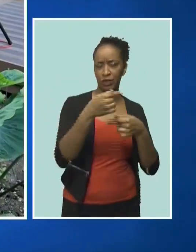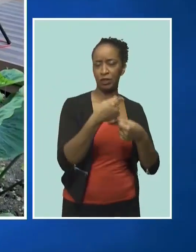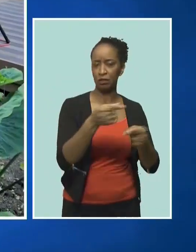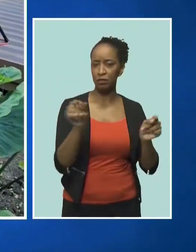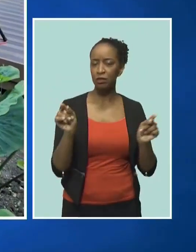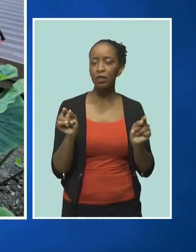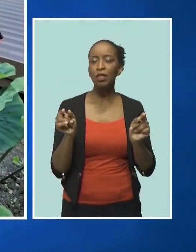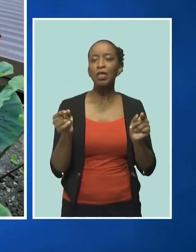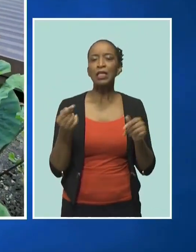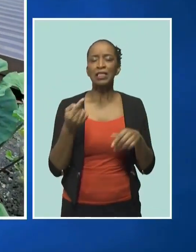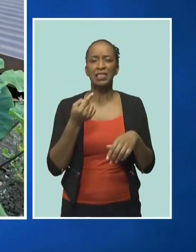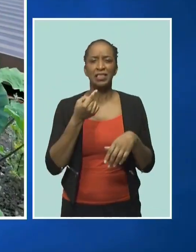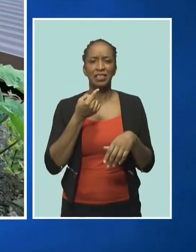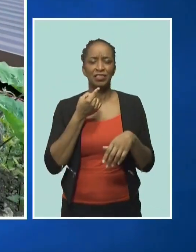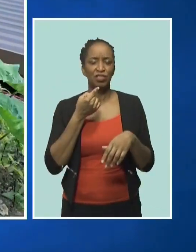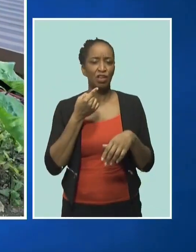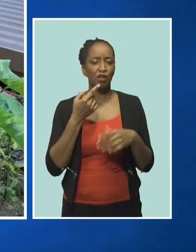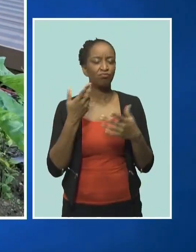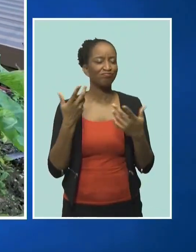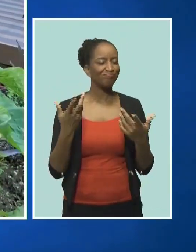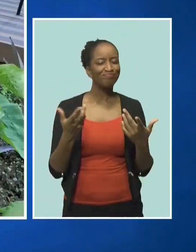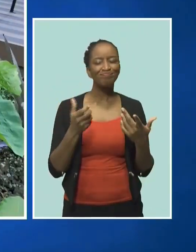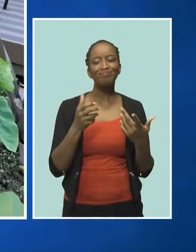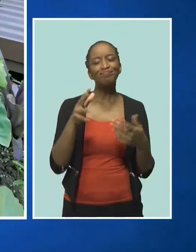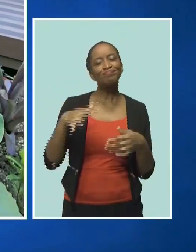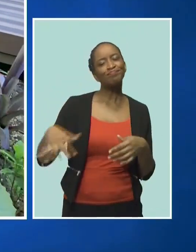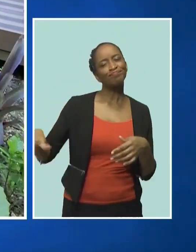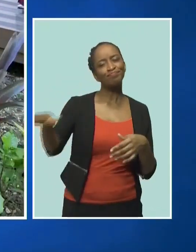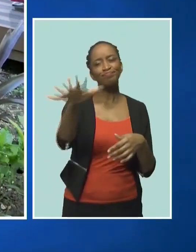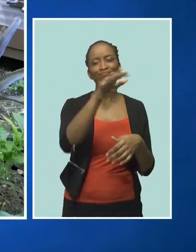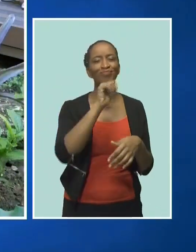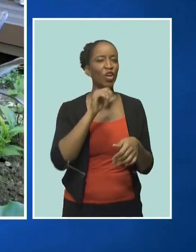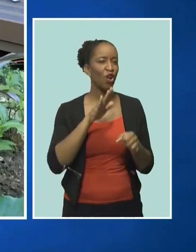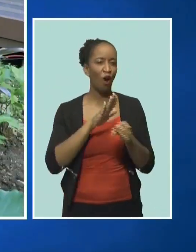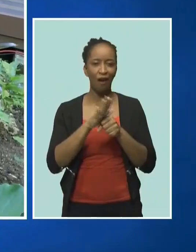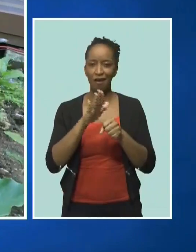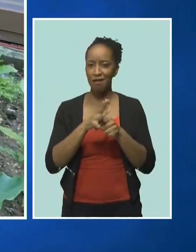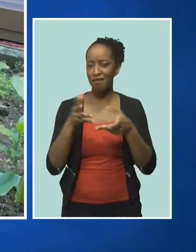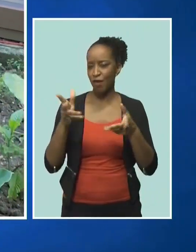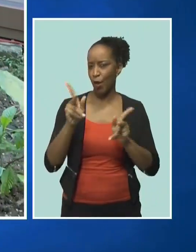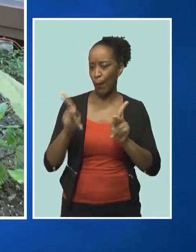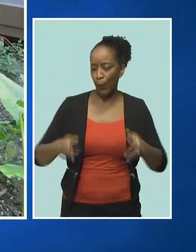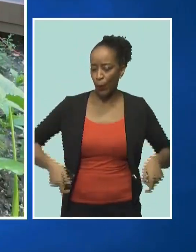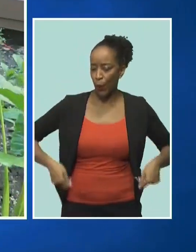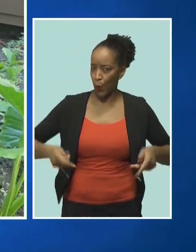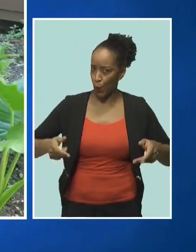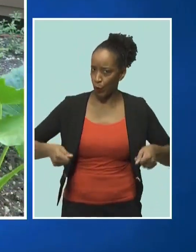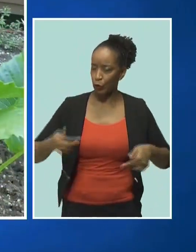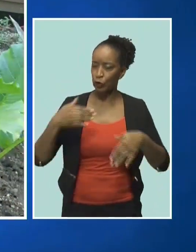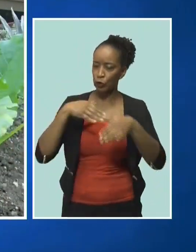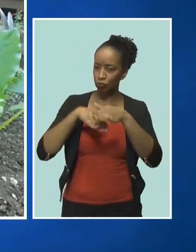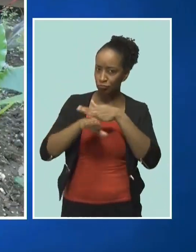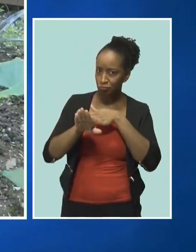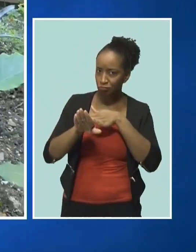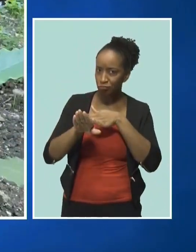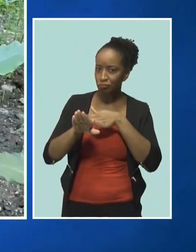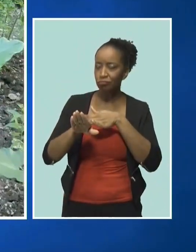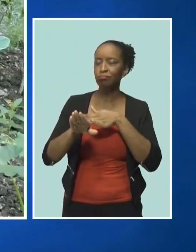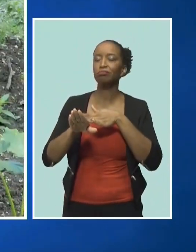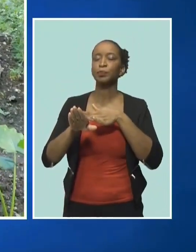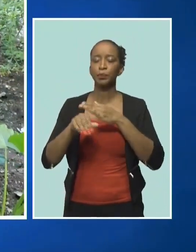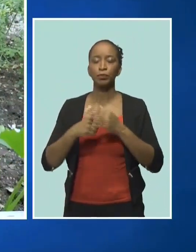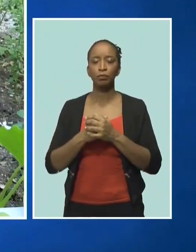unacceptable the lack of spaces for wheelchair users. It was further revealed funding was secured for some upgrades to Rochelle's